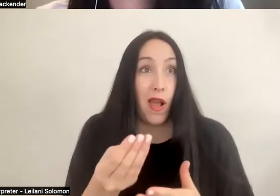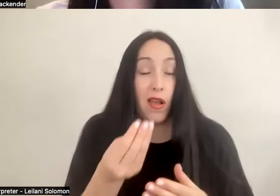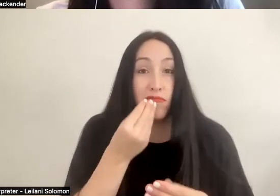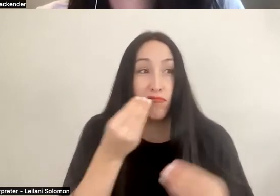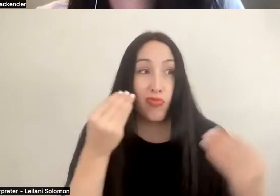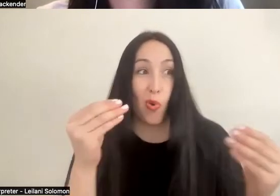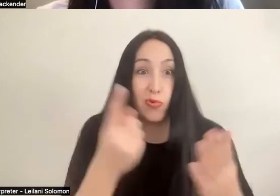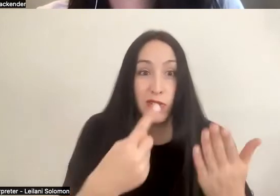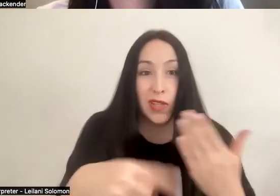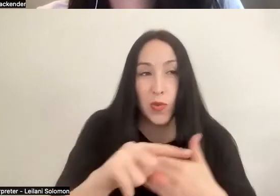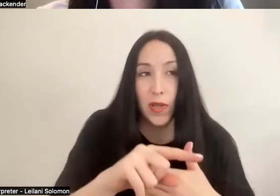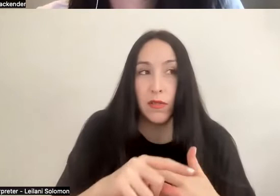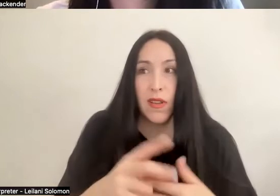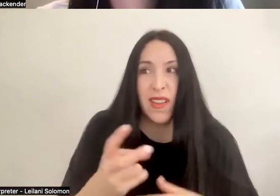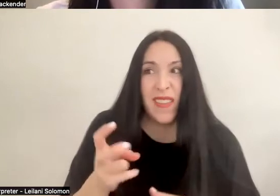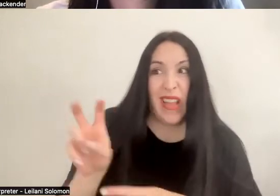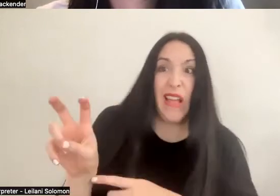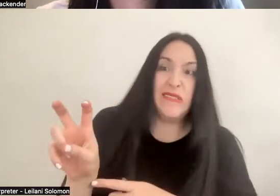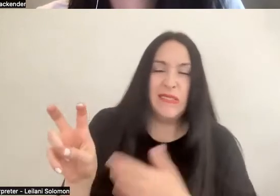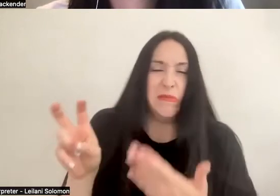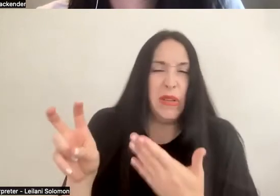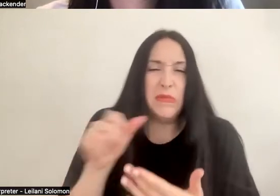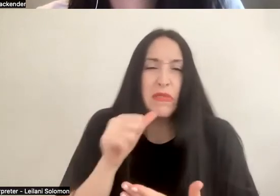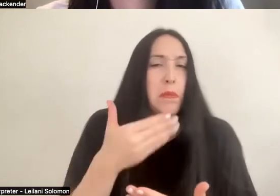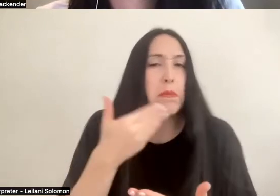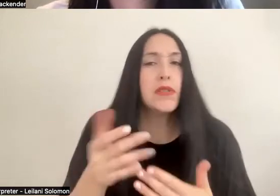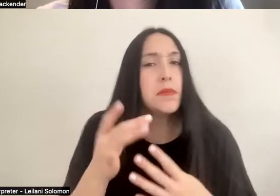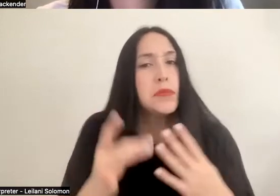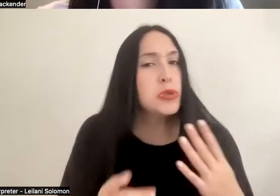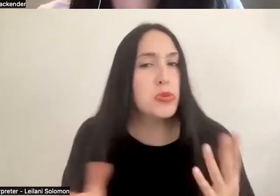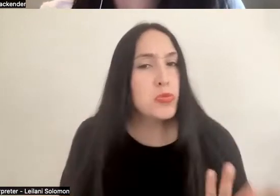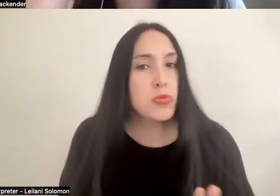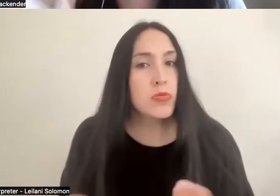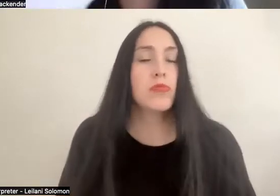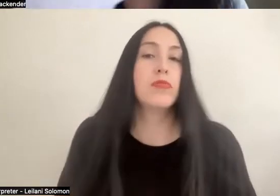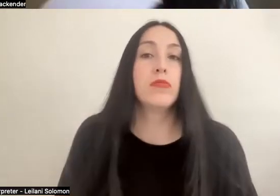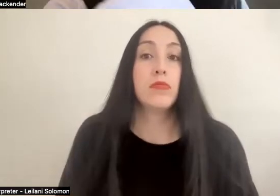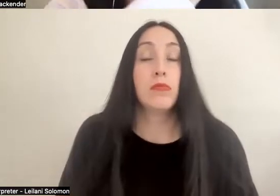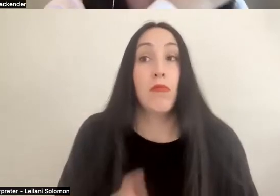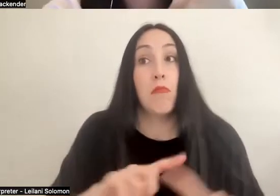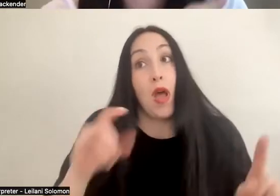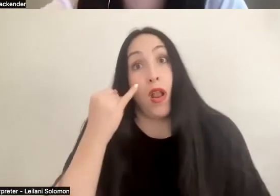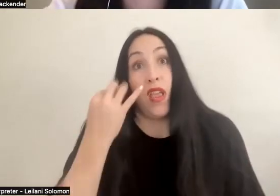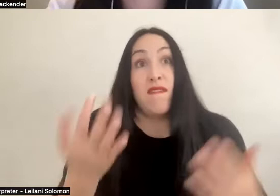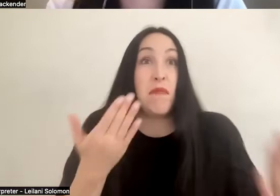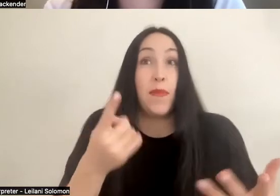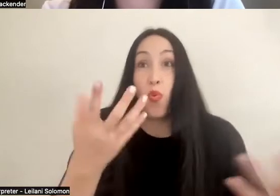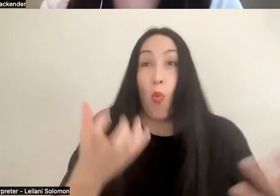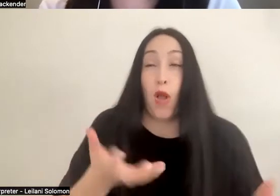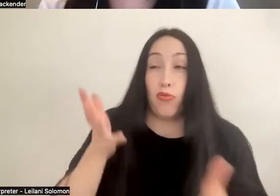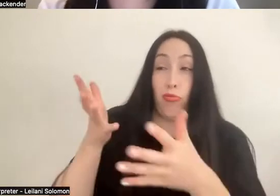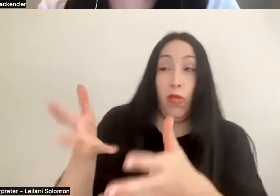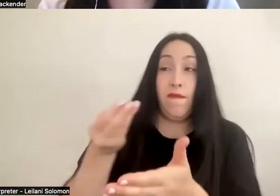option may not be wise. But if it's something where I'm not touching this funds for 5, 10, 15,